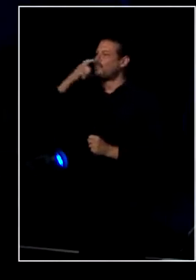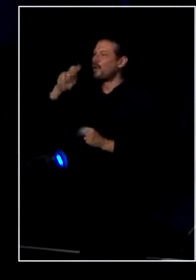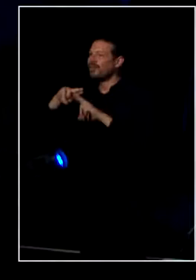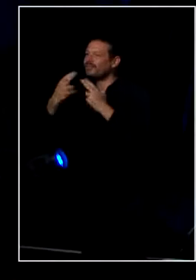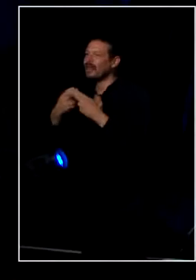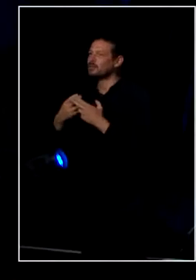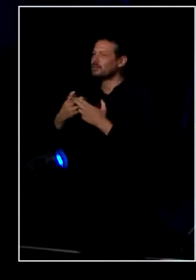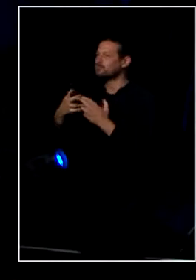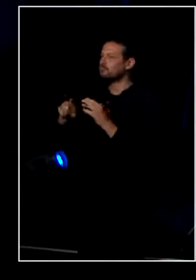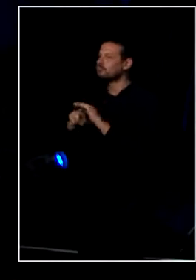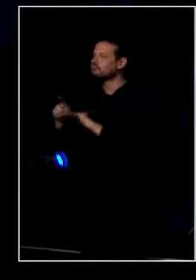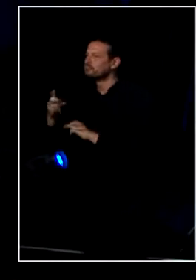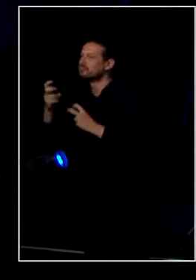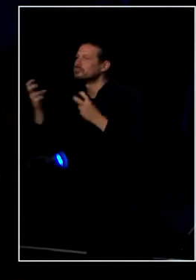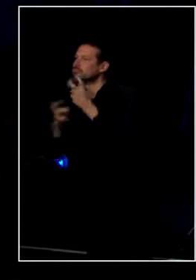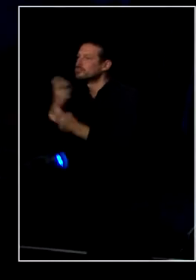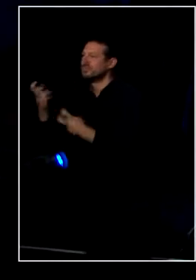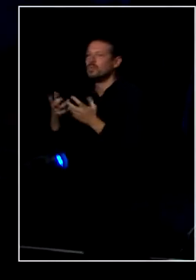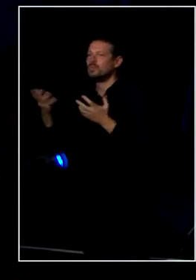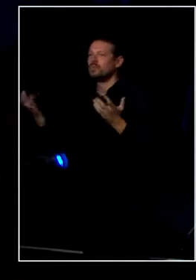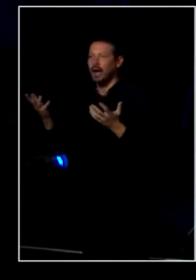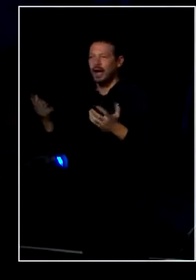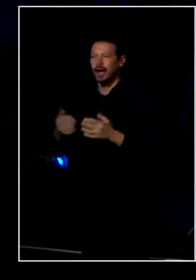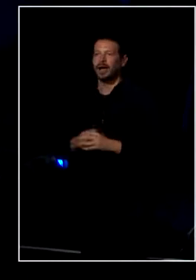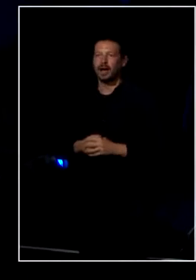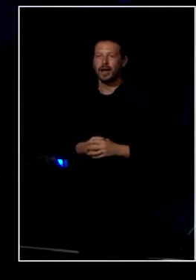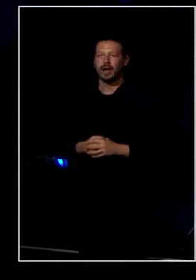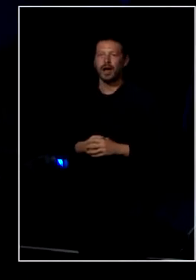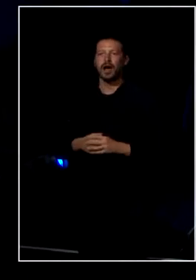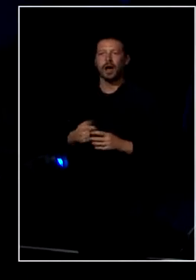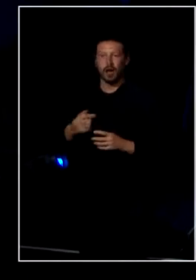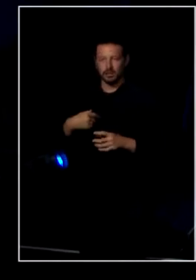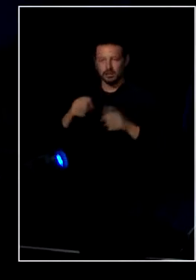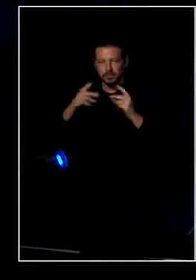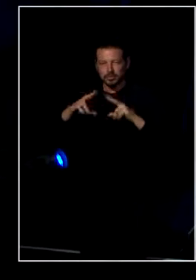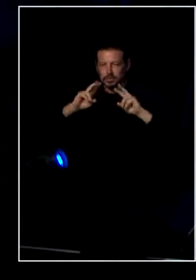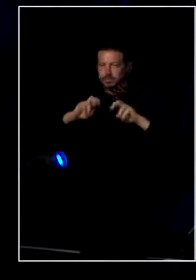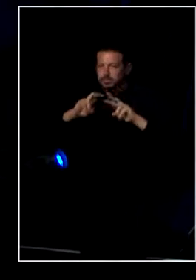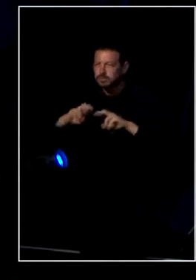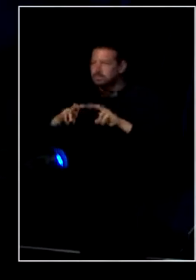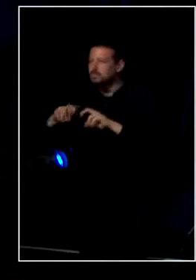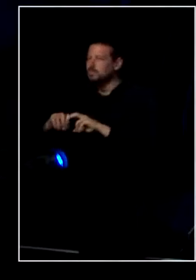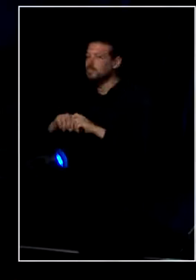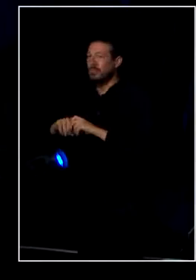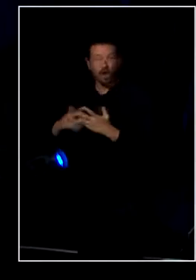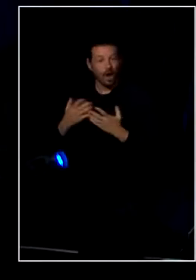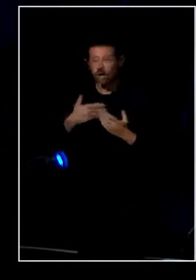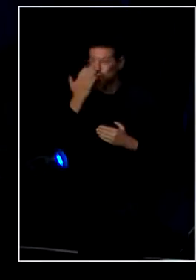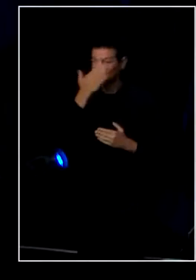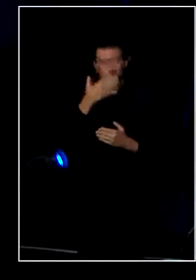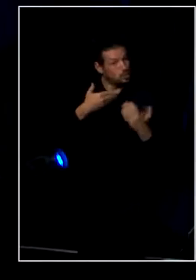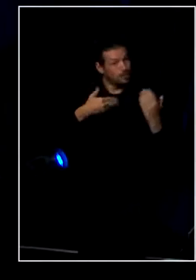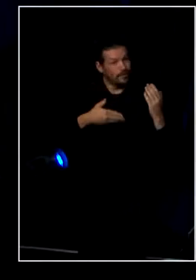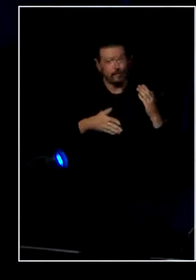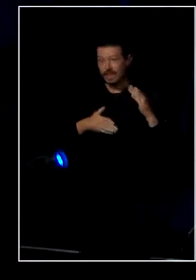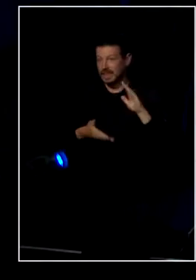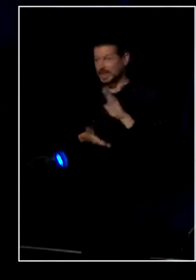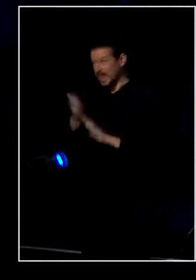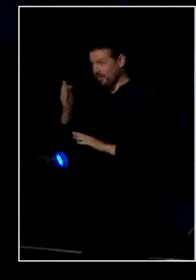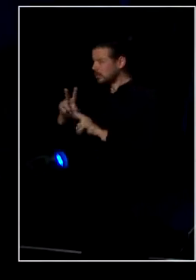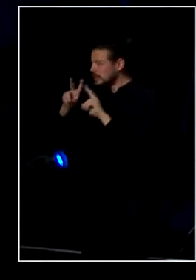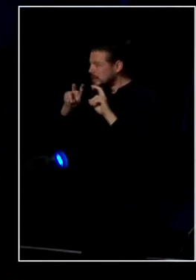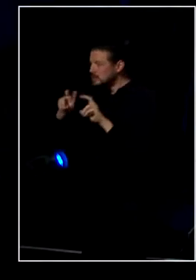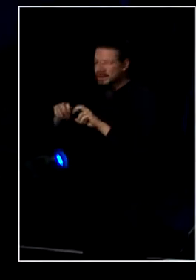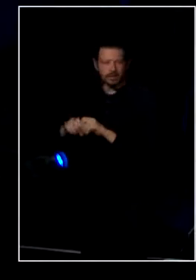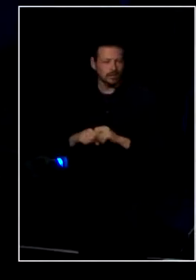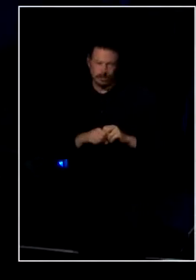are. And I started doing it, kept on doing it, even after I left school. And it took you a